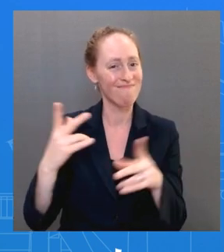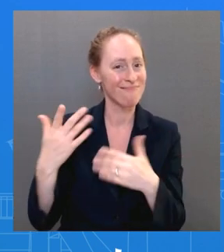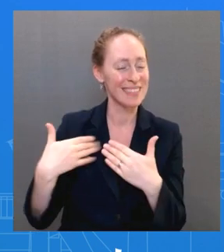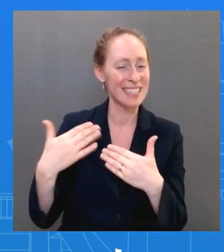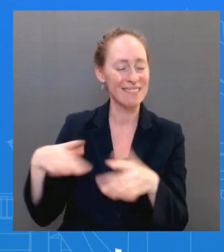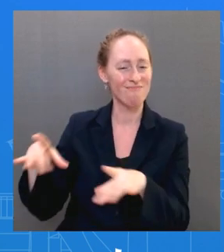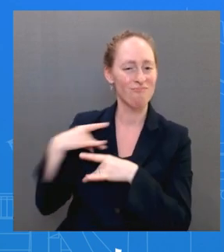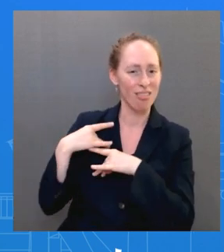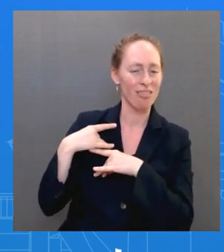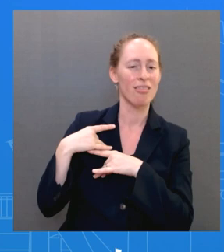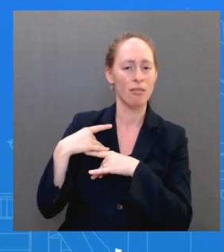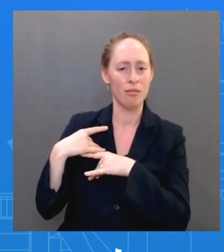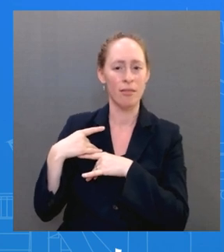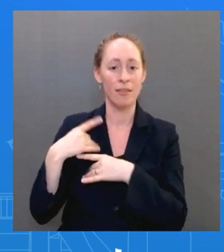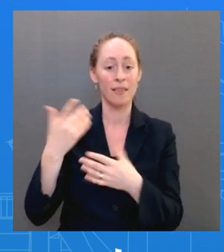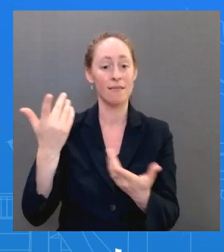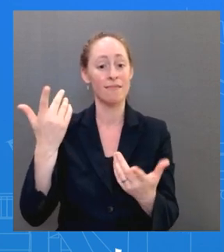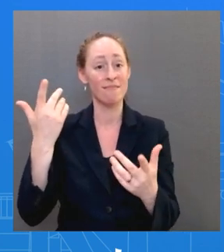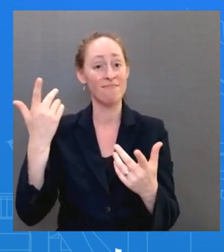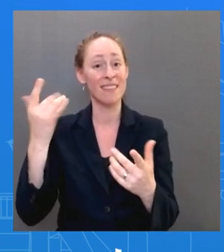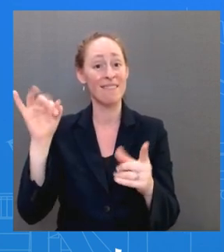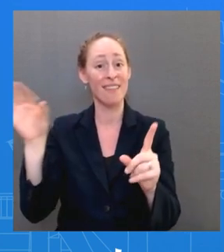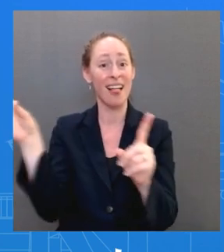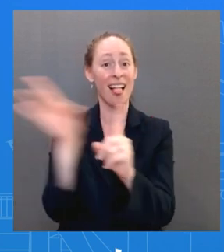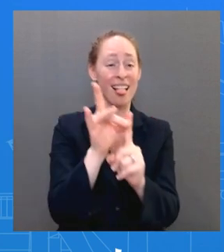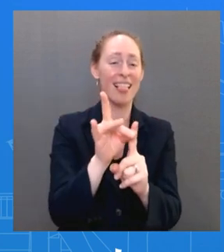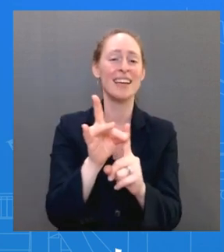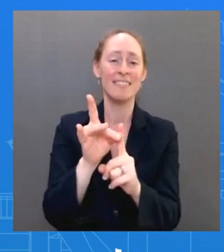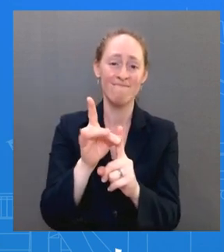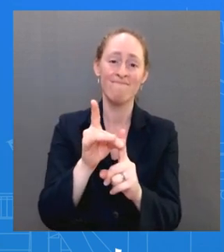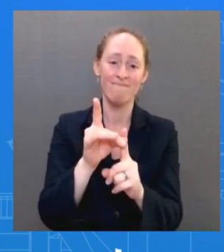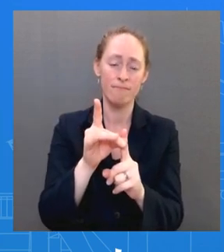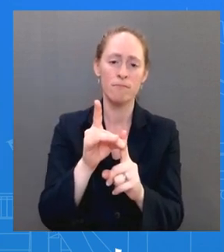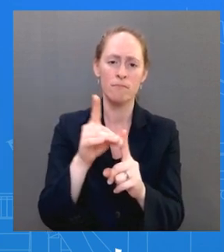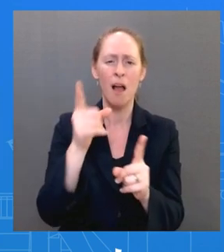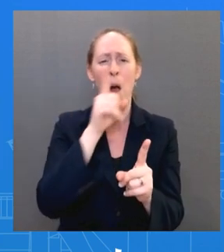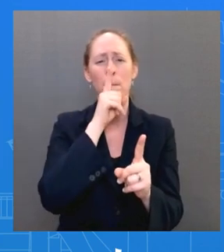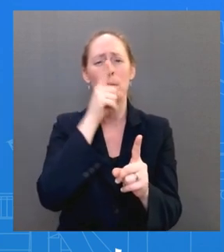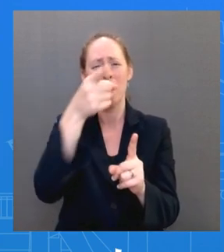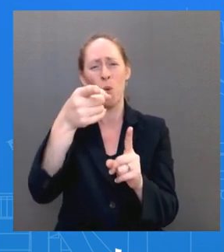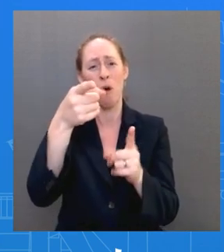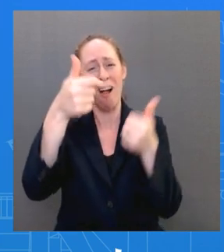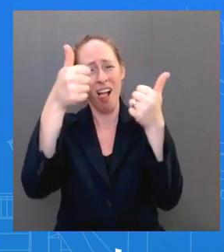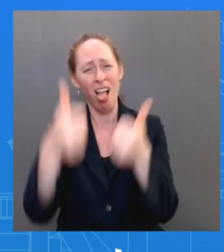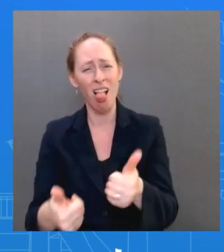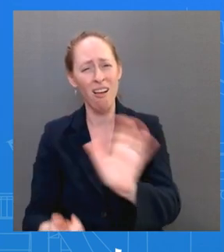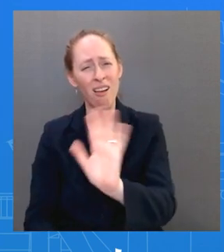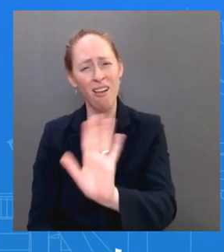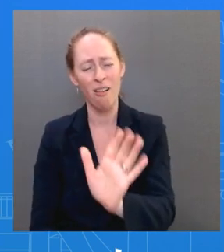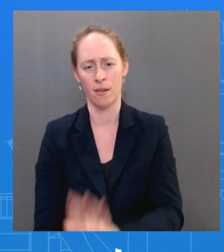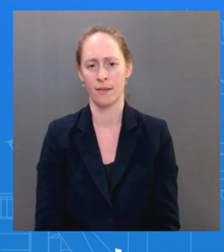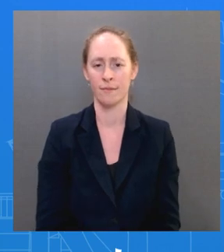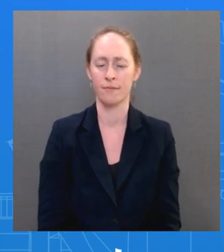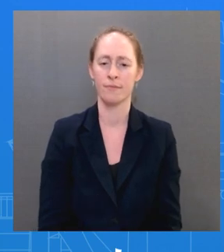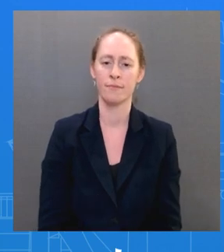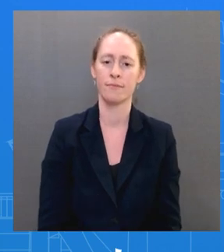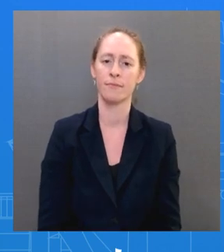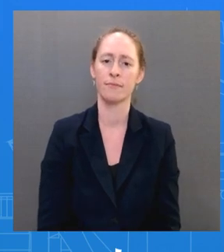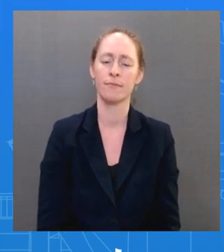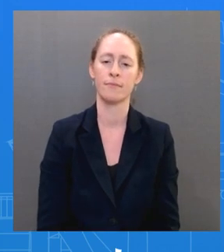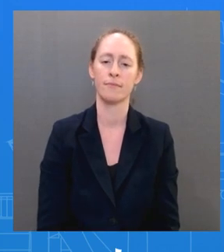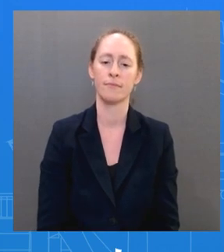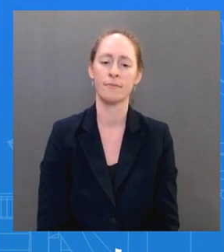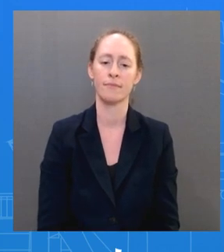infected, they don't get seriously ill. Thanks. Dr. Jha, how frequently is the president being